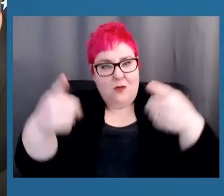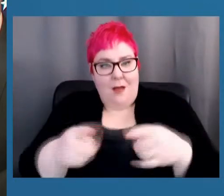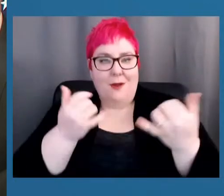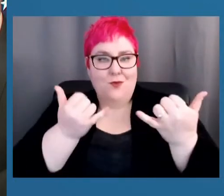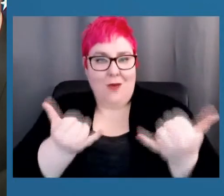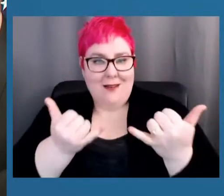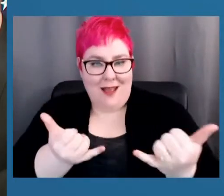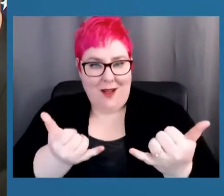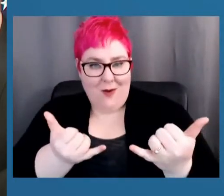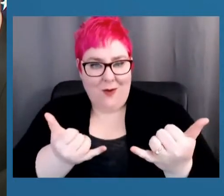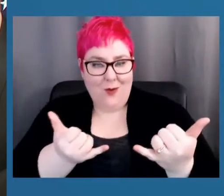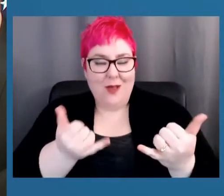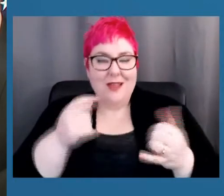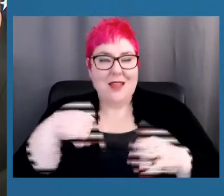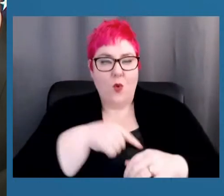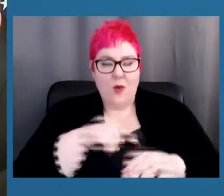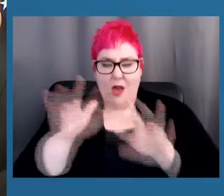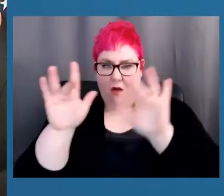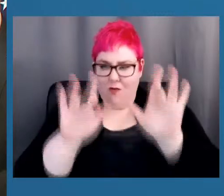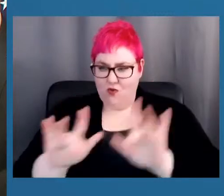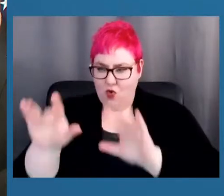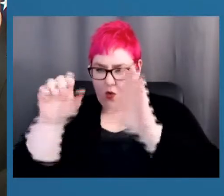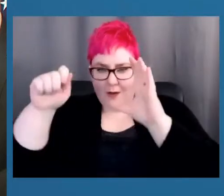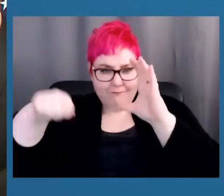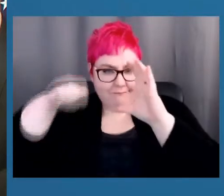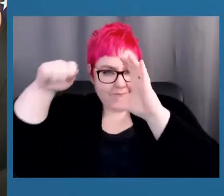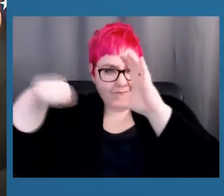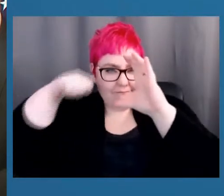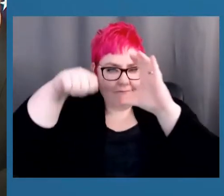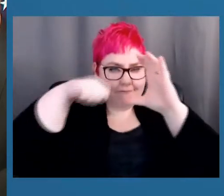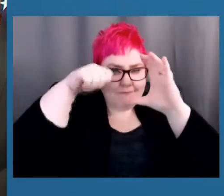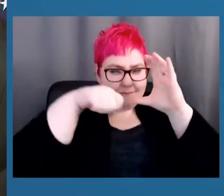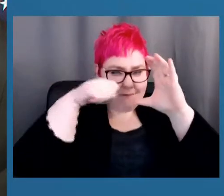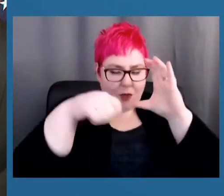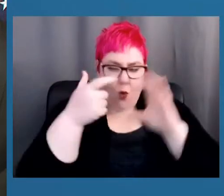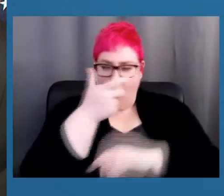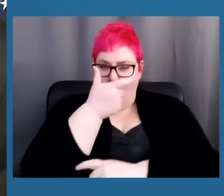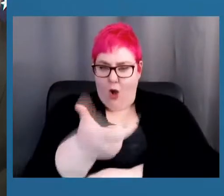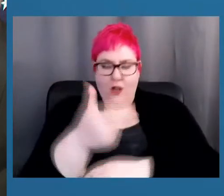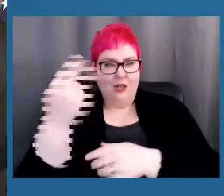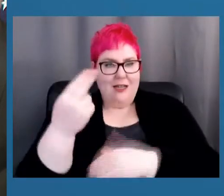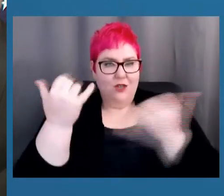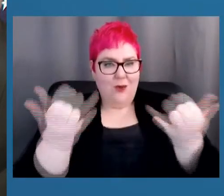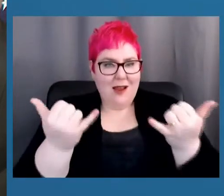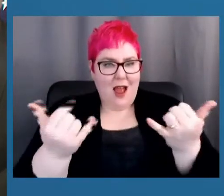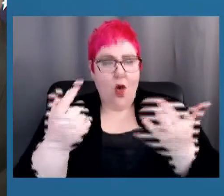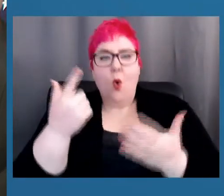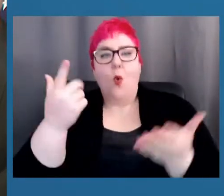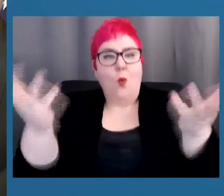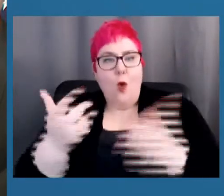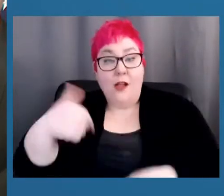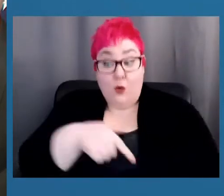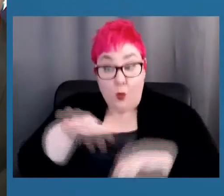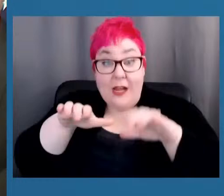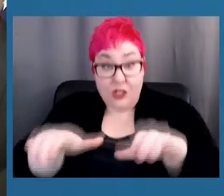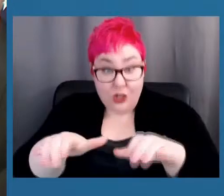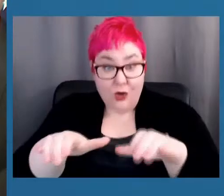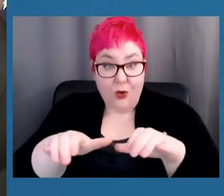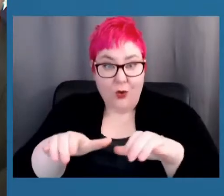is rolling, and the question is, what did we do at a time when individuals were trying to do a reverse Robin